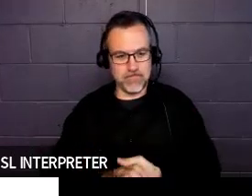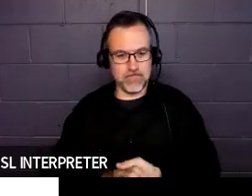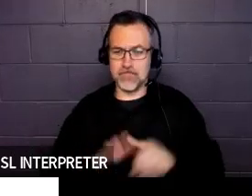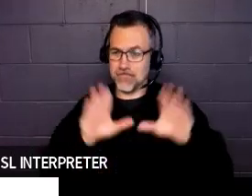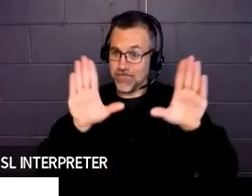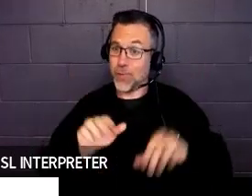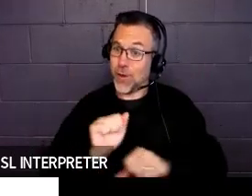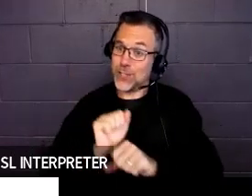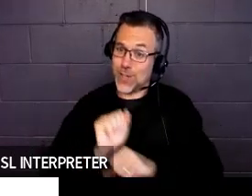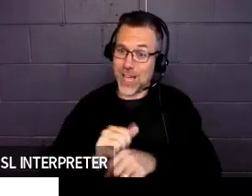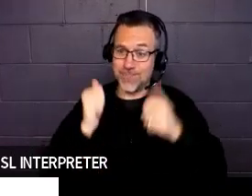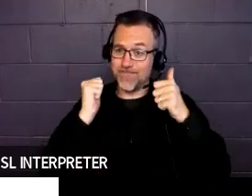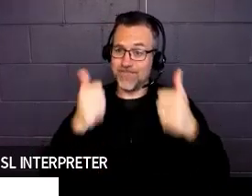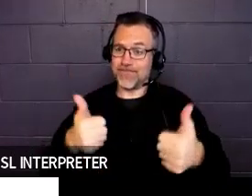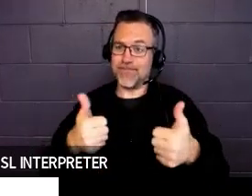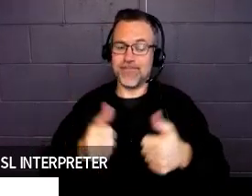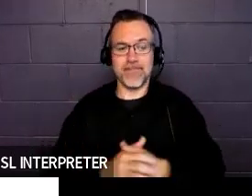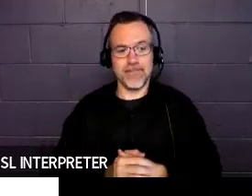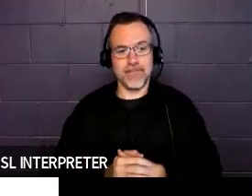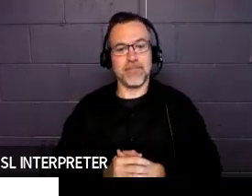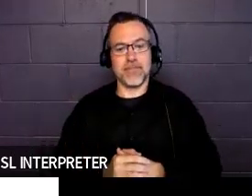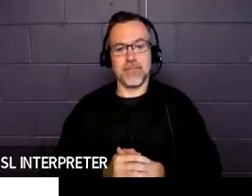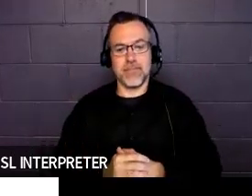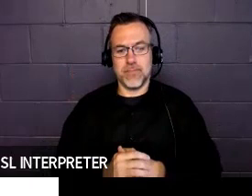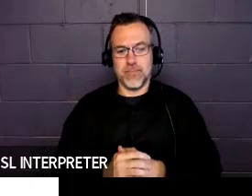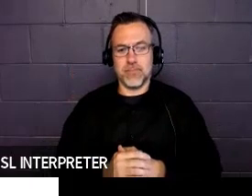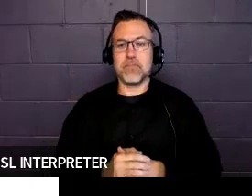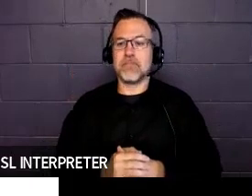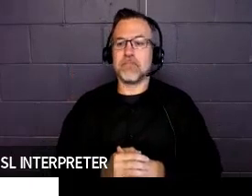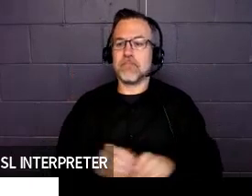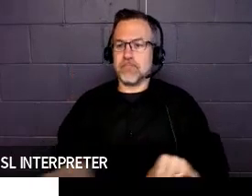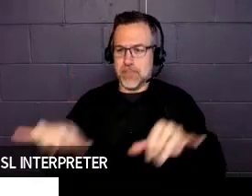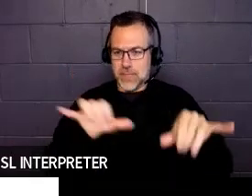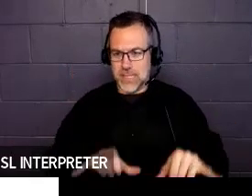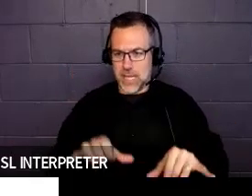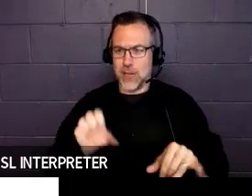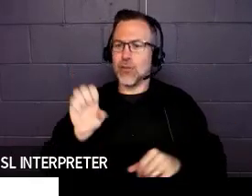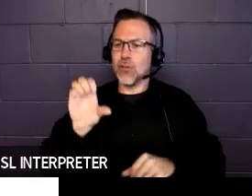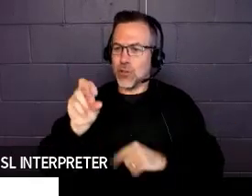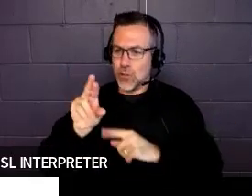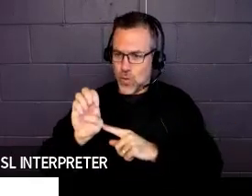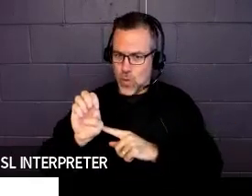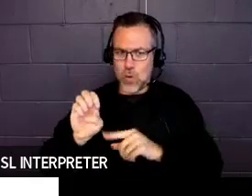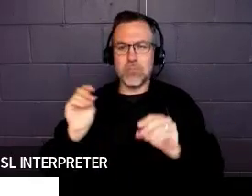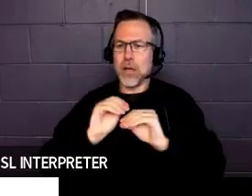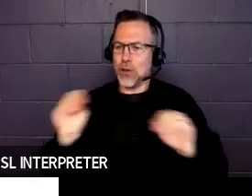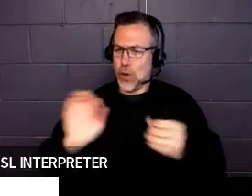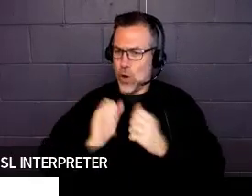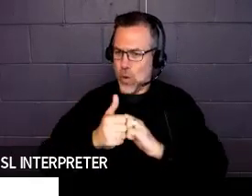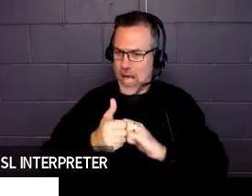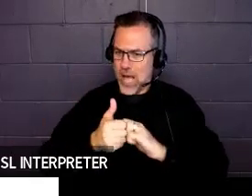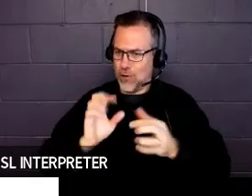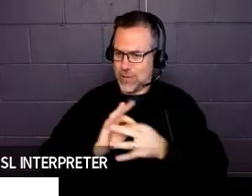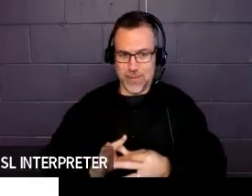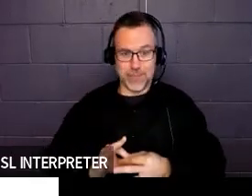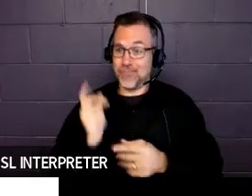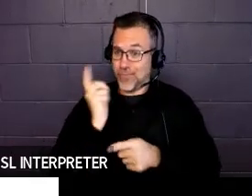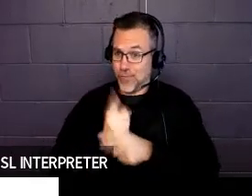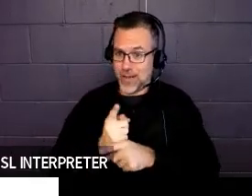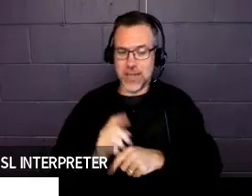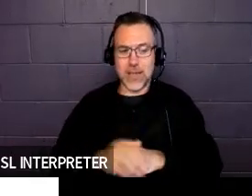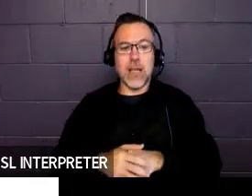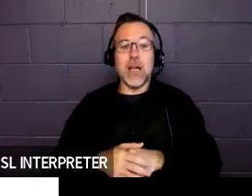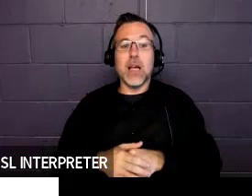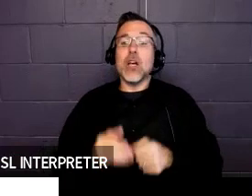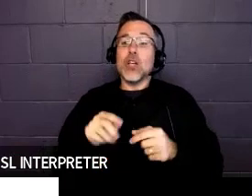You guys got it. You're right on it. So reference that standard score and no half statement. Great. All right. So instead,